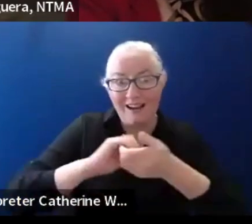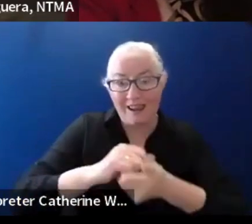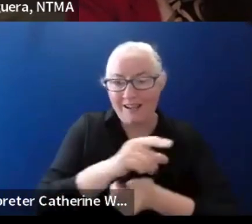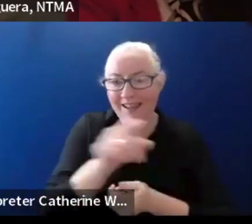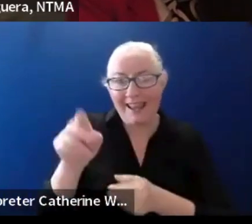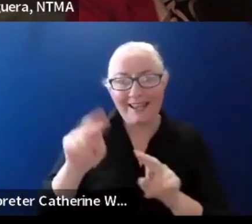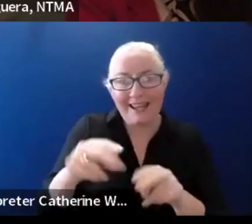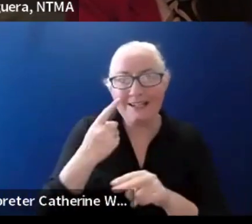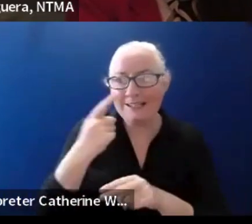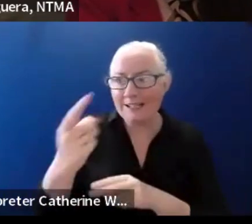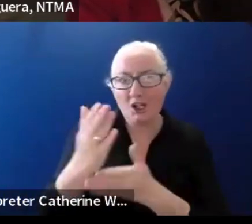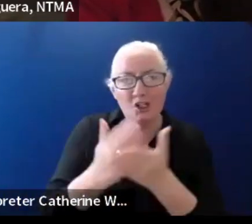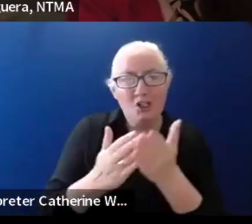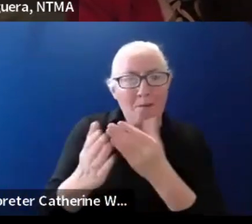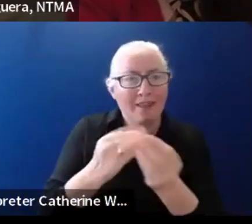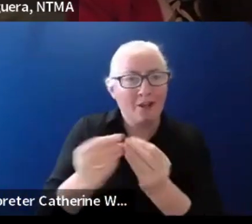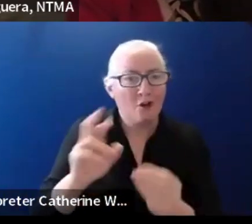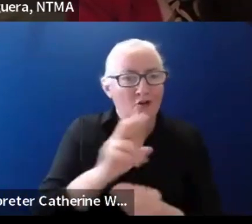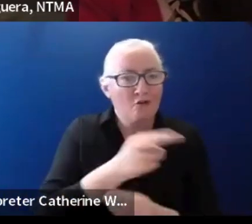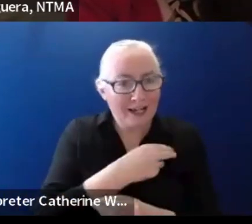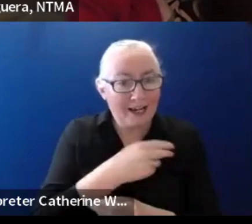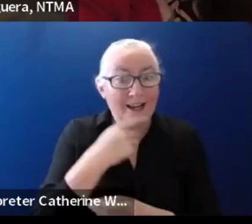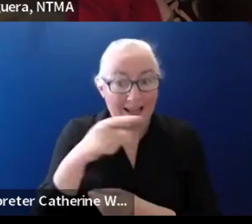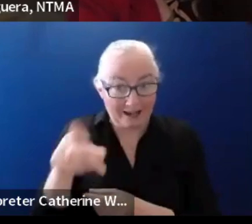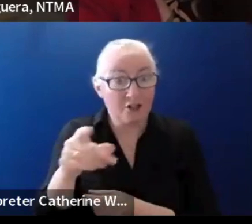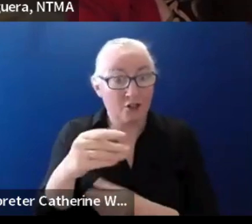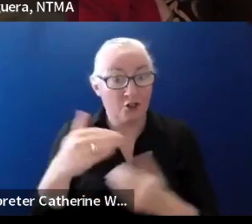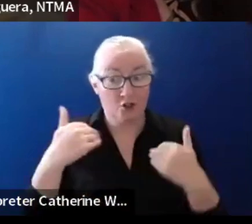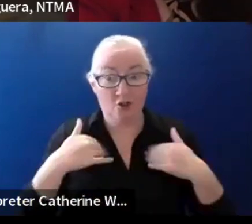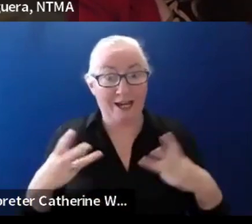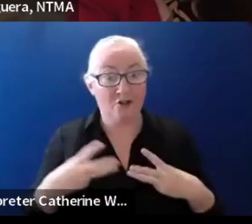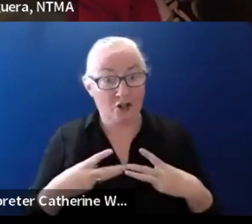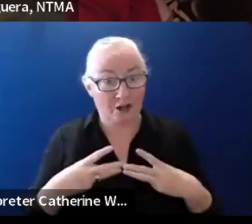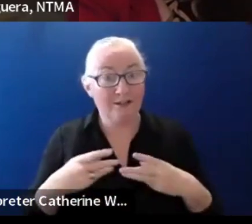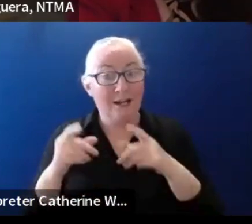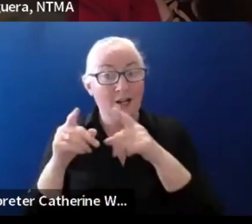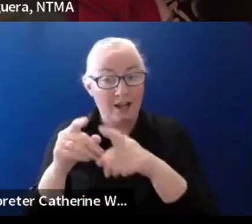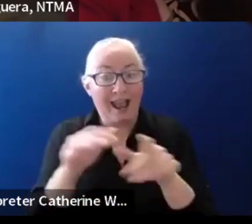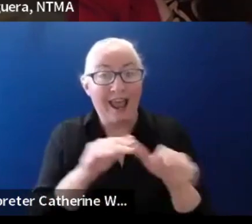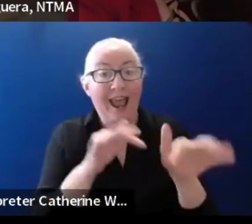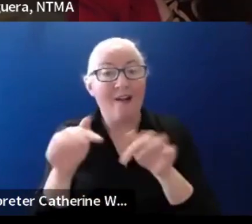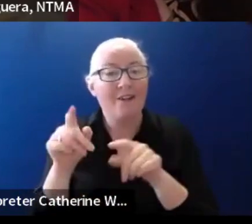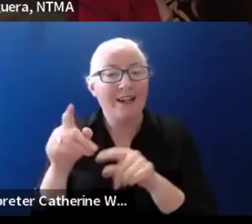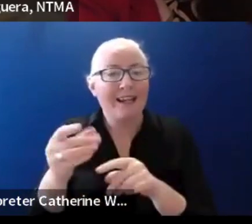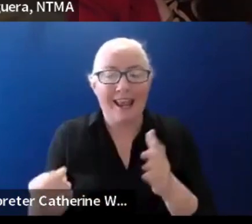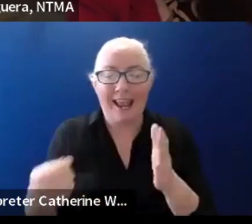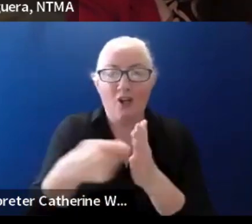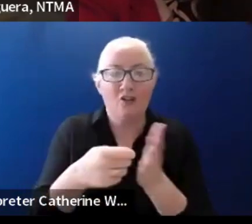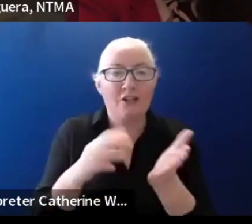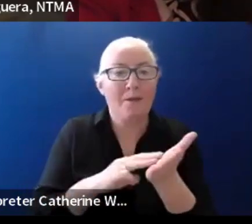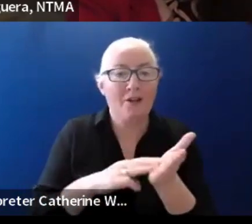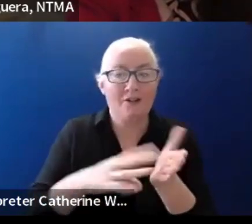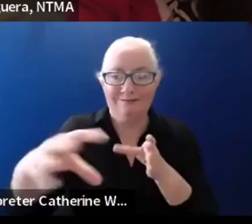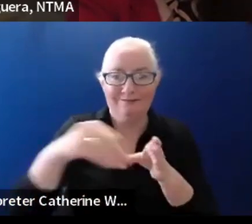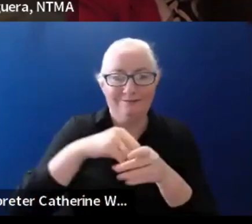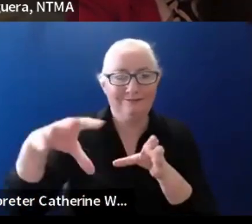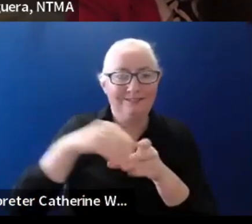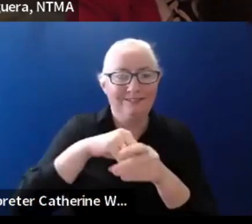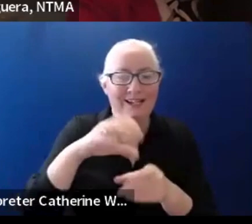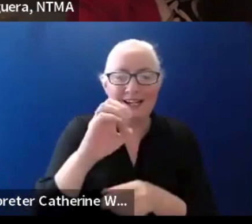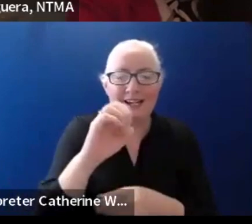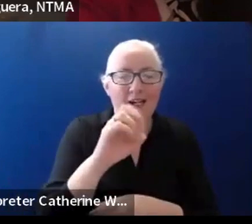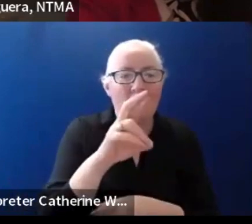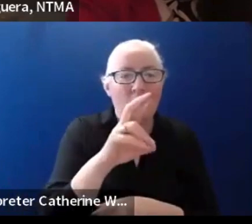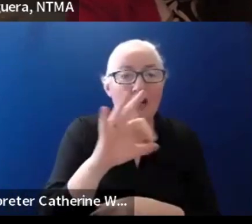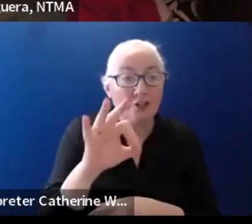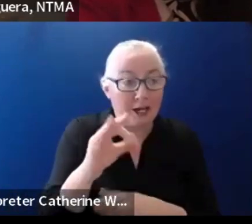could see something very tangible that the gender ERG were driving. And on the back of that, we got some extra members to that ERG. But also, I think what's